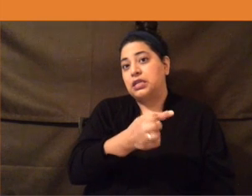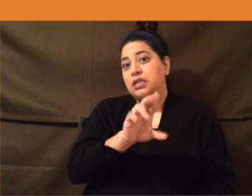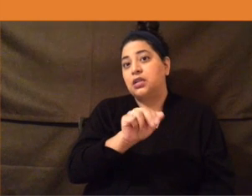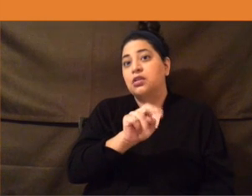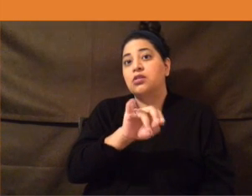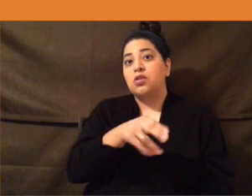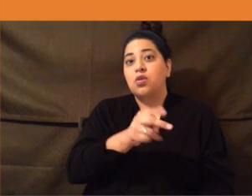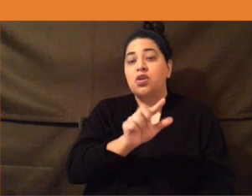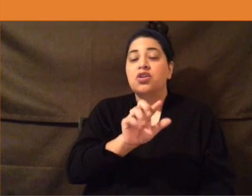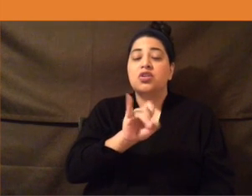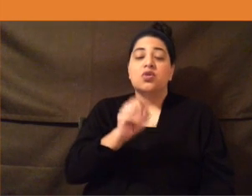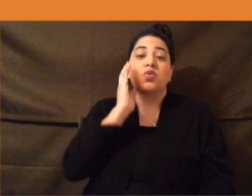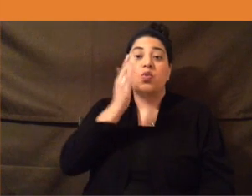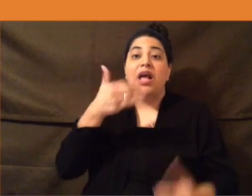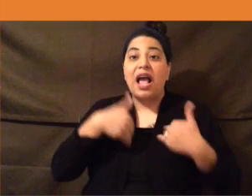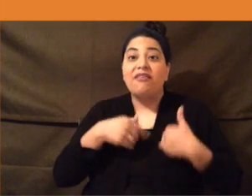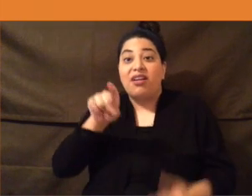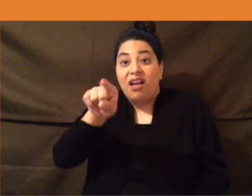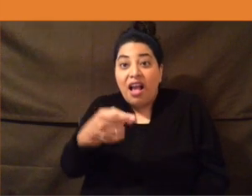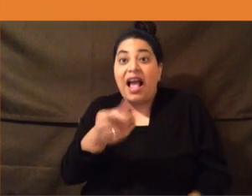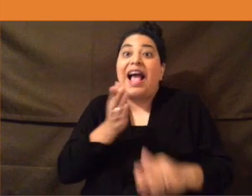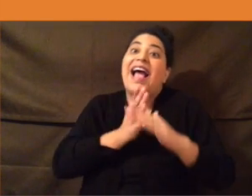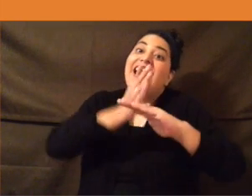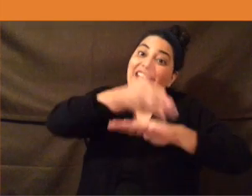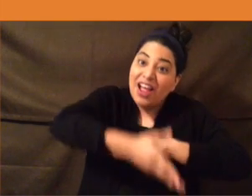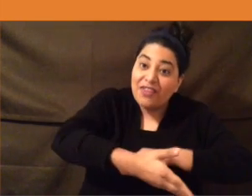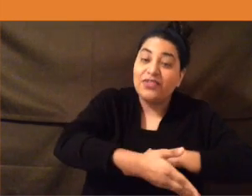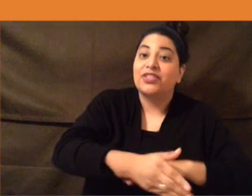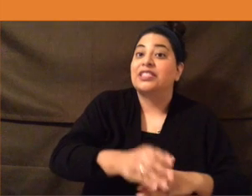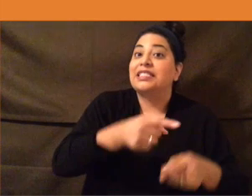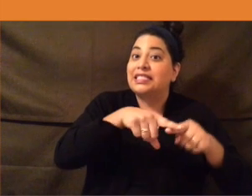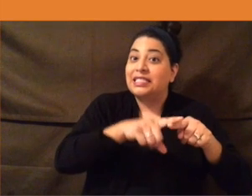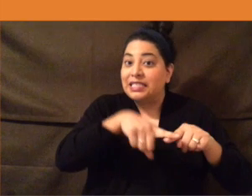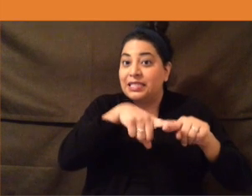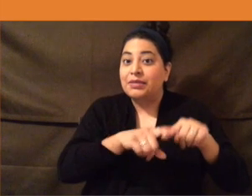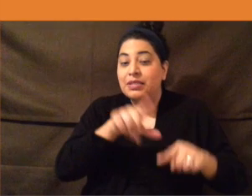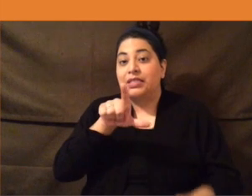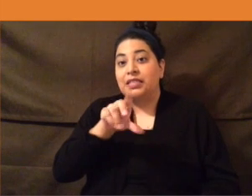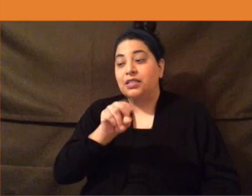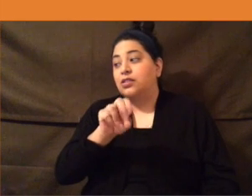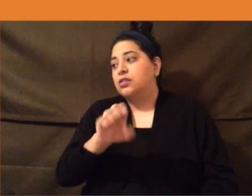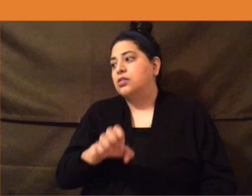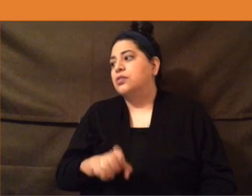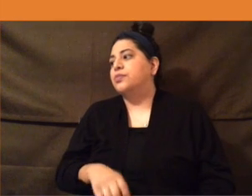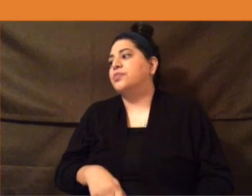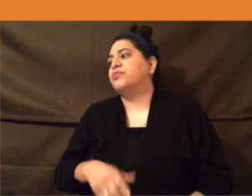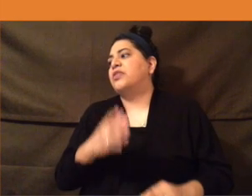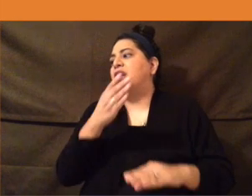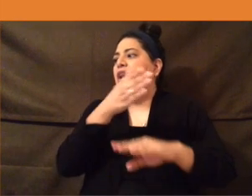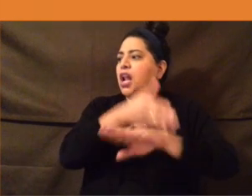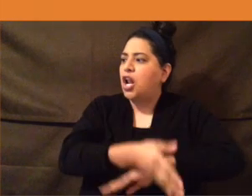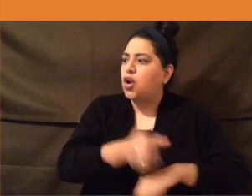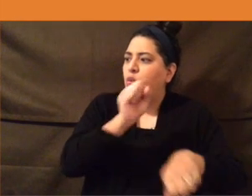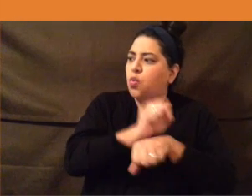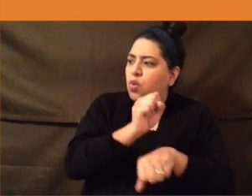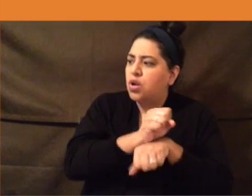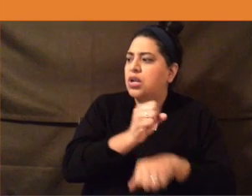the dependent clause. So, after working in the garden, Miss Olvera washes her